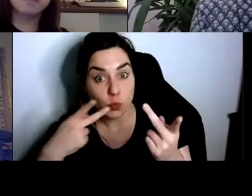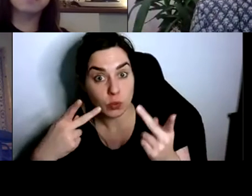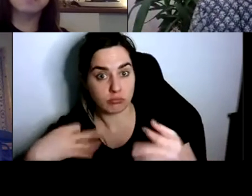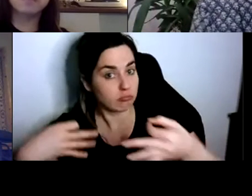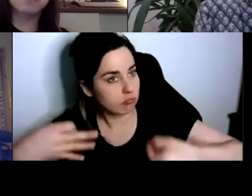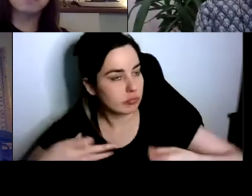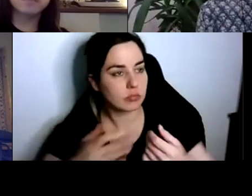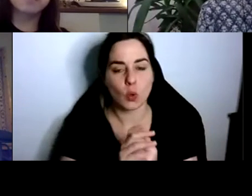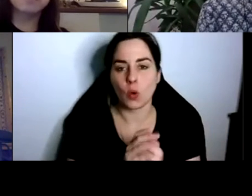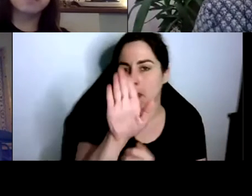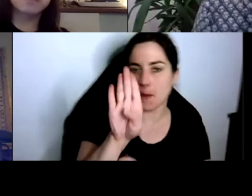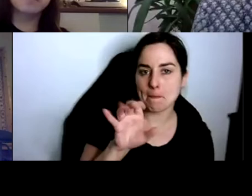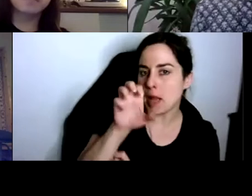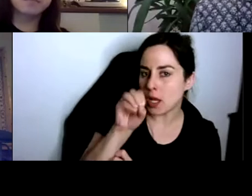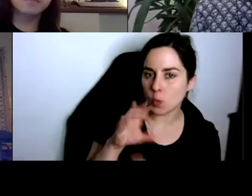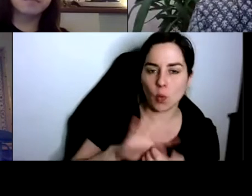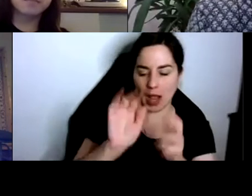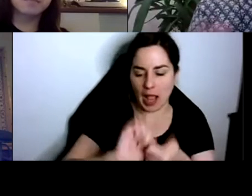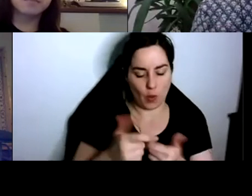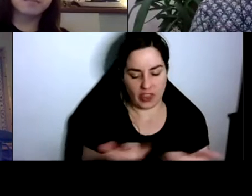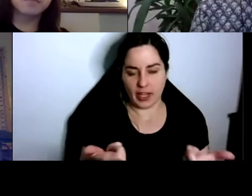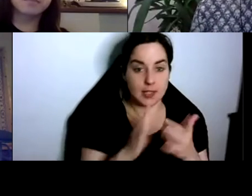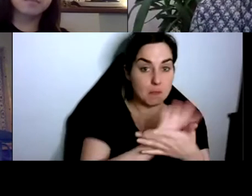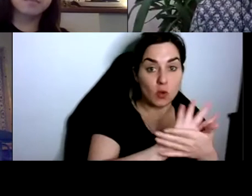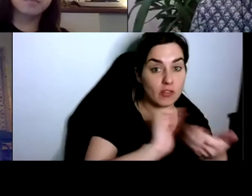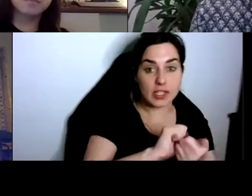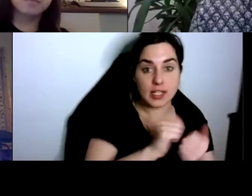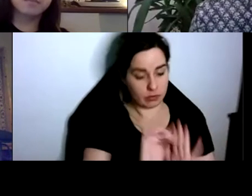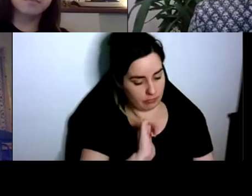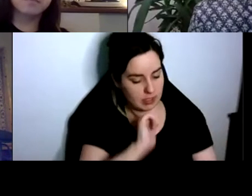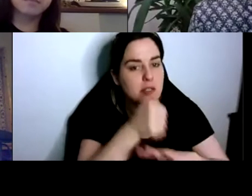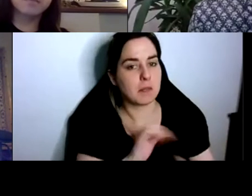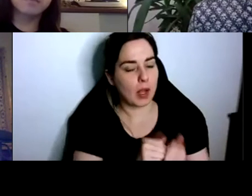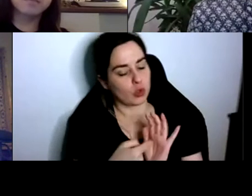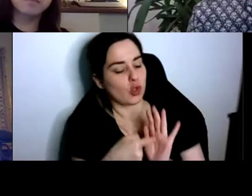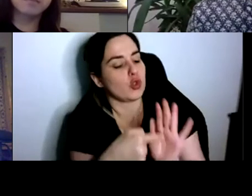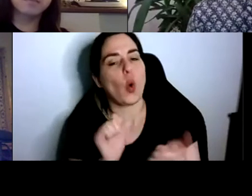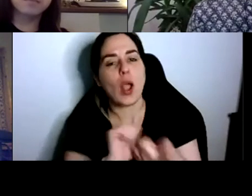it's, of course, how it's presented or how it's screened or how it's contextualized.